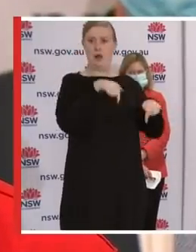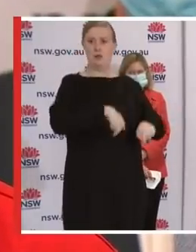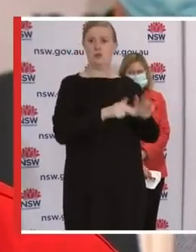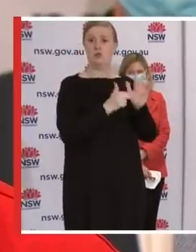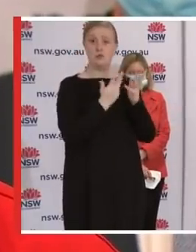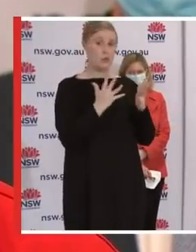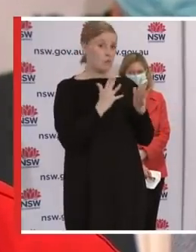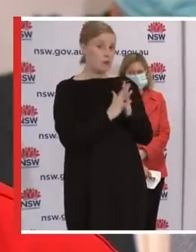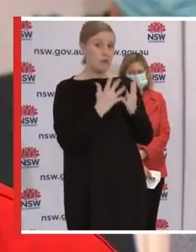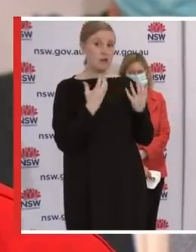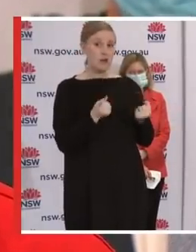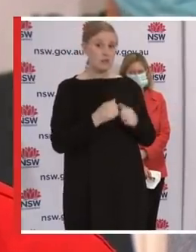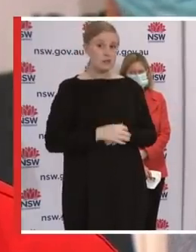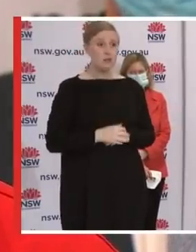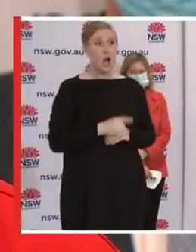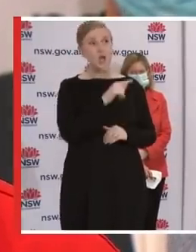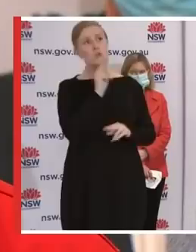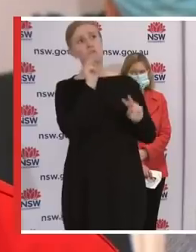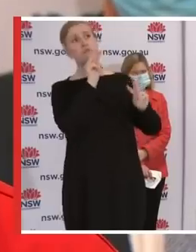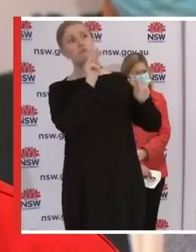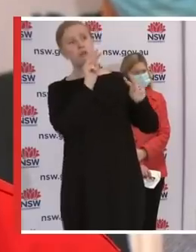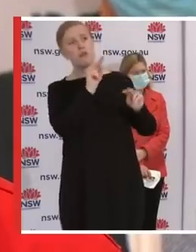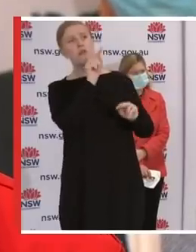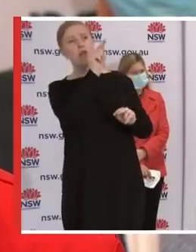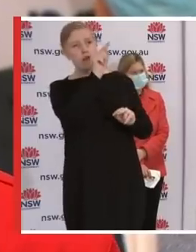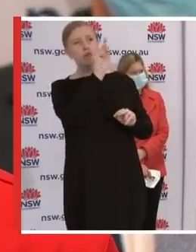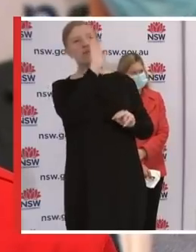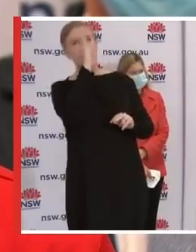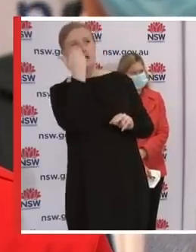you're modelling how your hospitals can cope and how your ICU wards can cope?